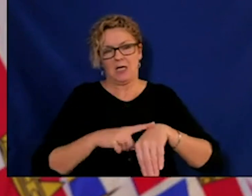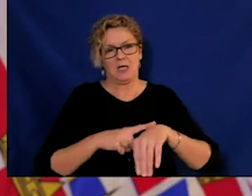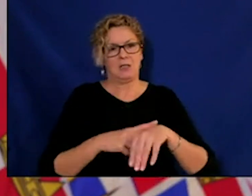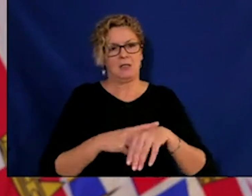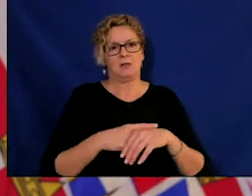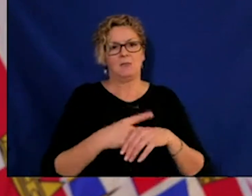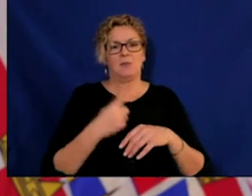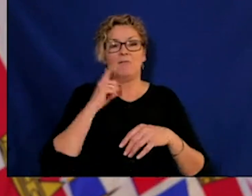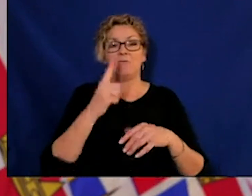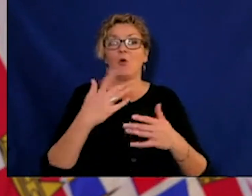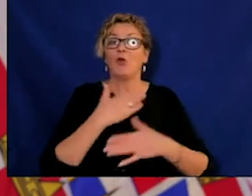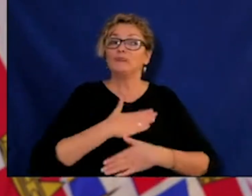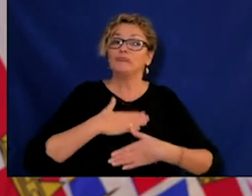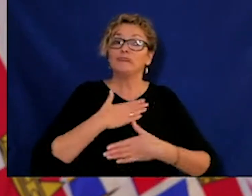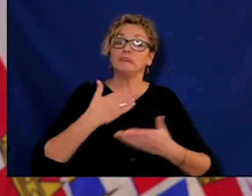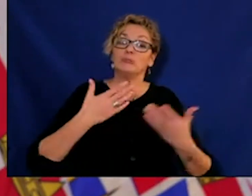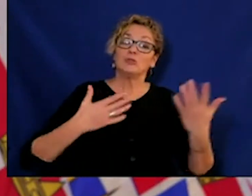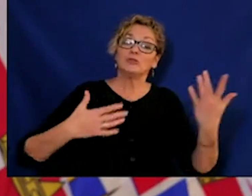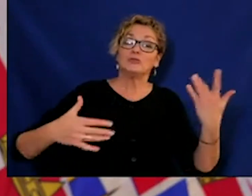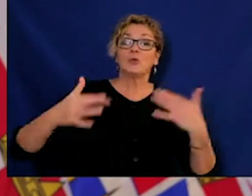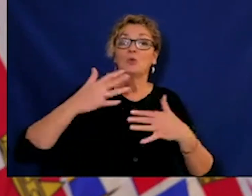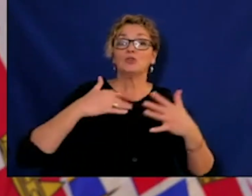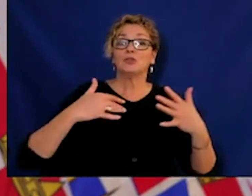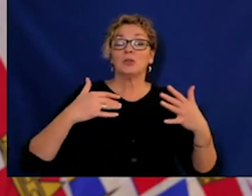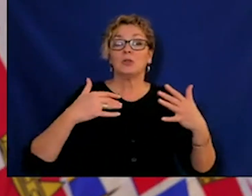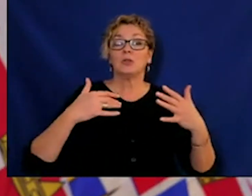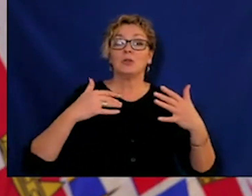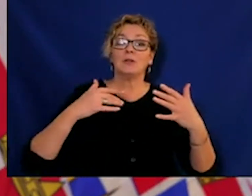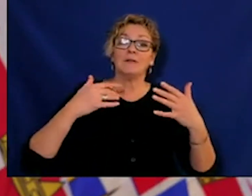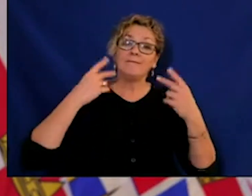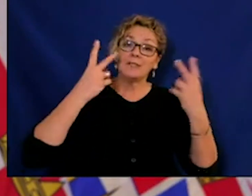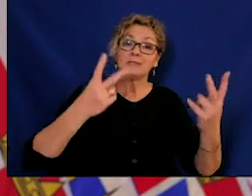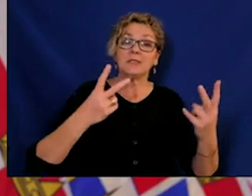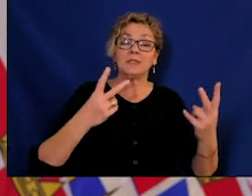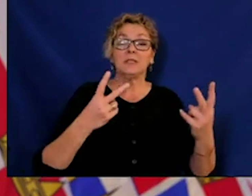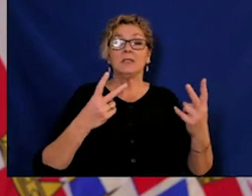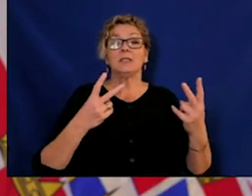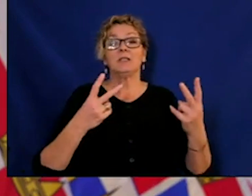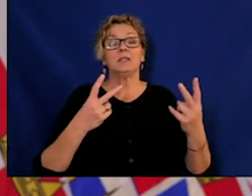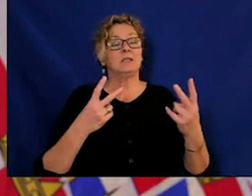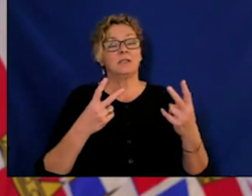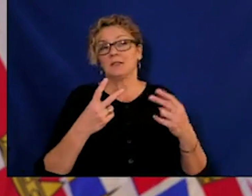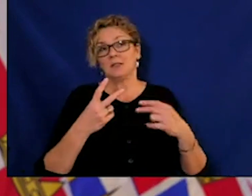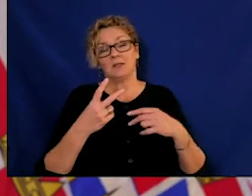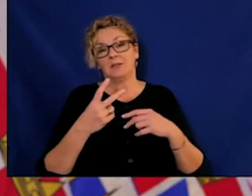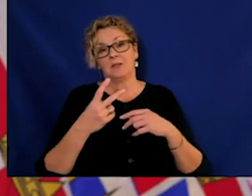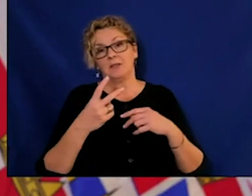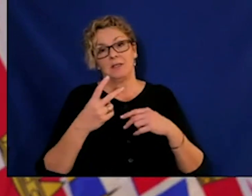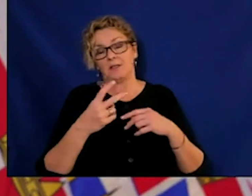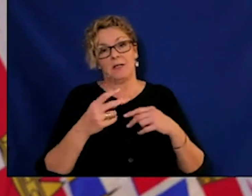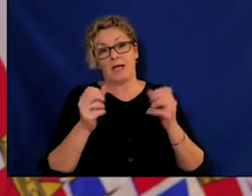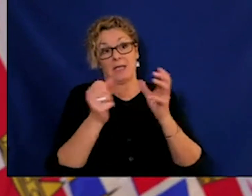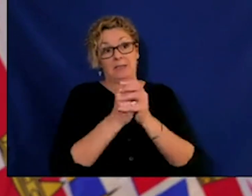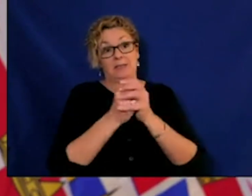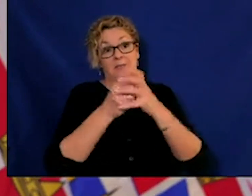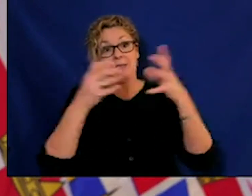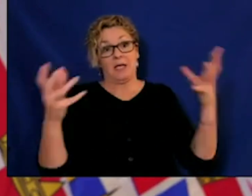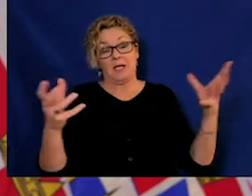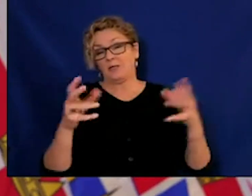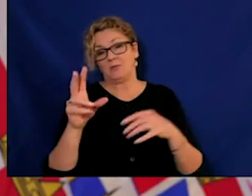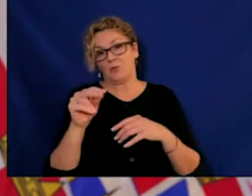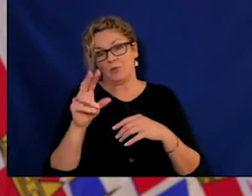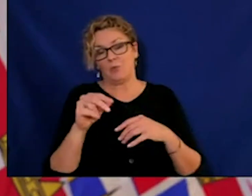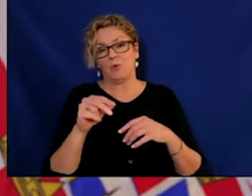now. But we absolutely are looking at how we can make sure that essential visitors are able to visit